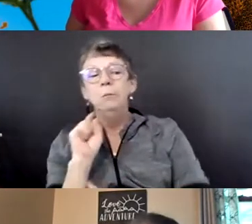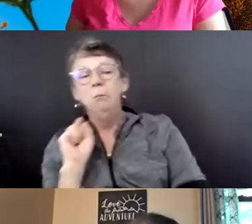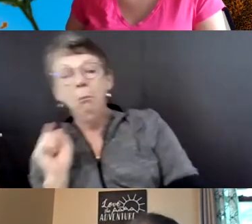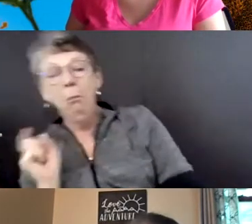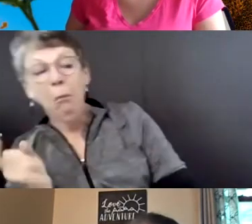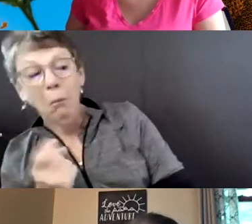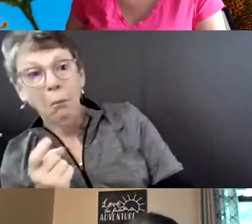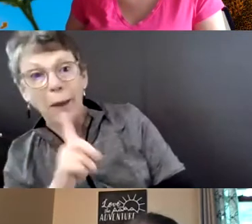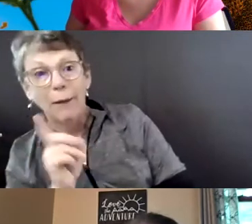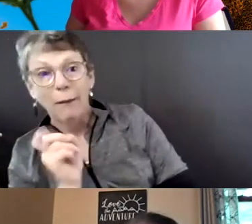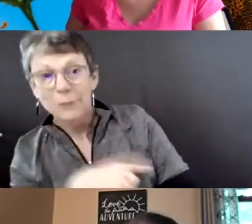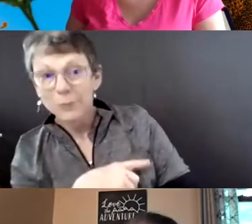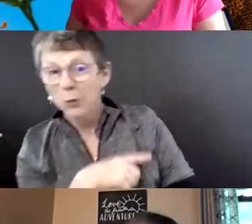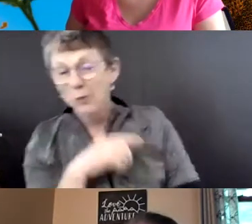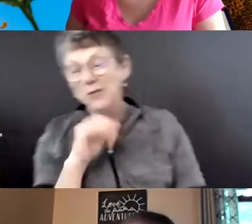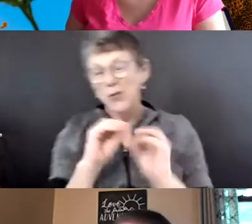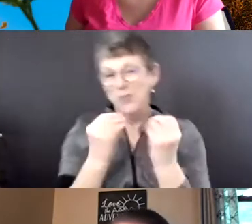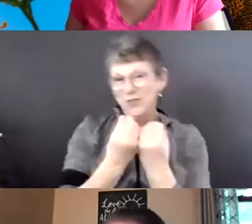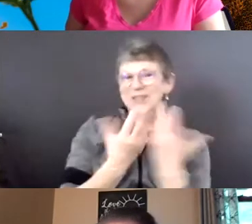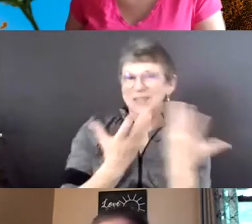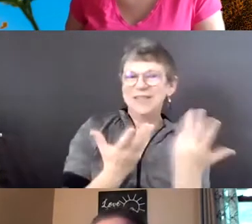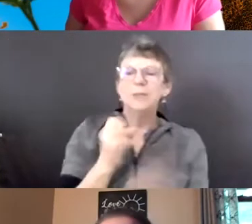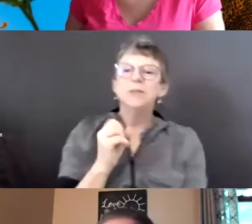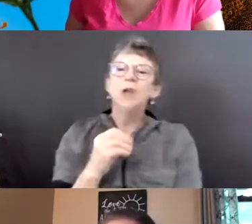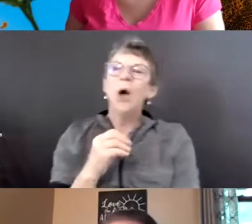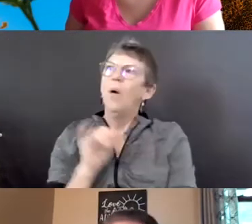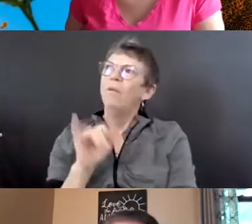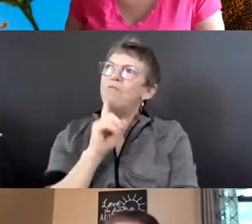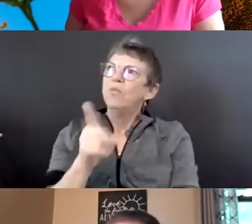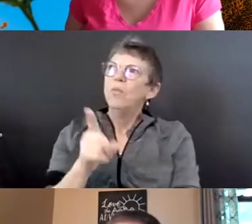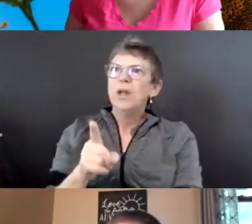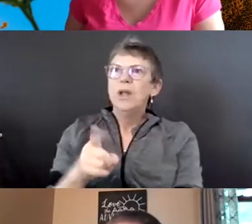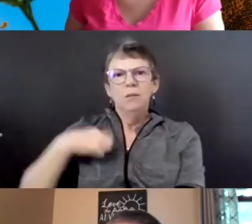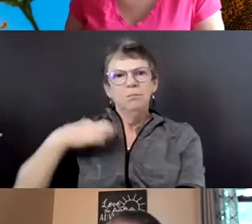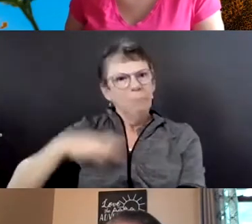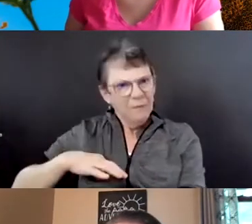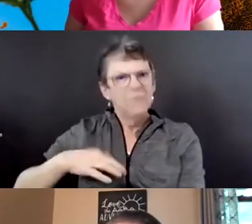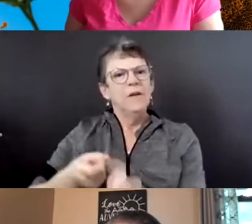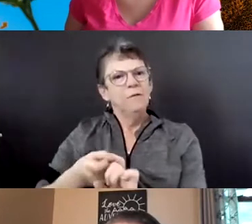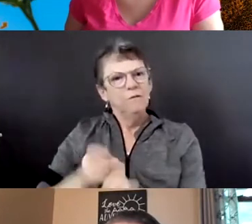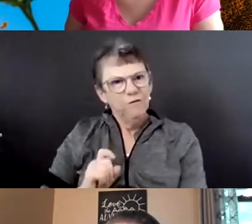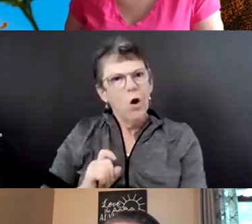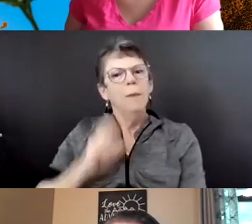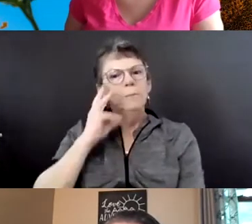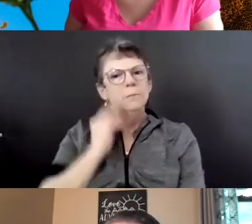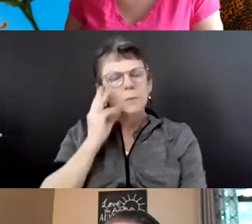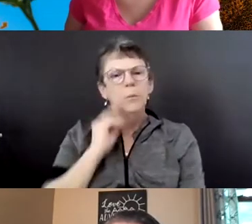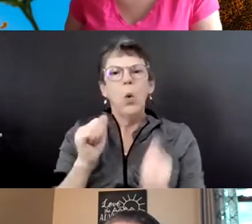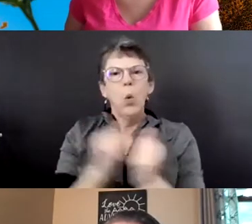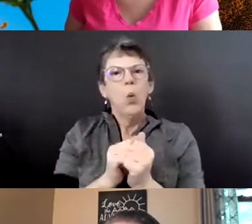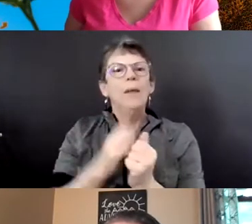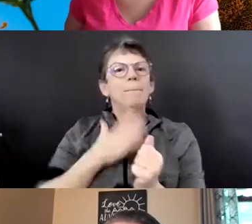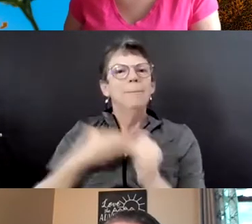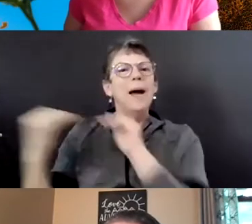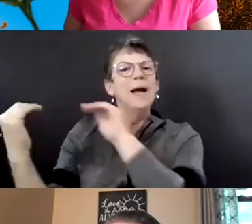her questions about those issues, so I can really benefit from the experience of my colleagues. So for me, I think not having an ego about that